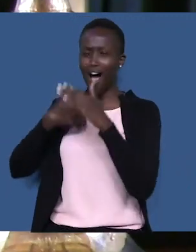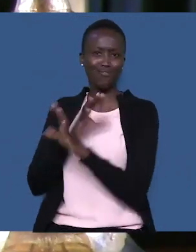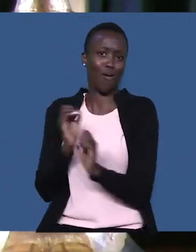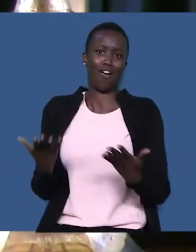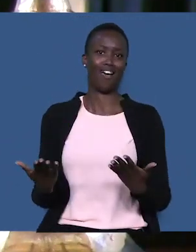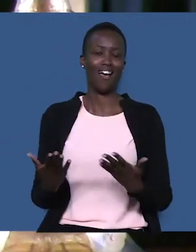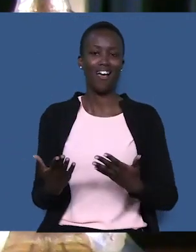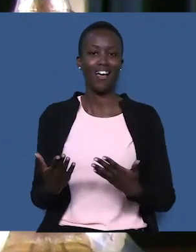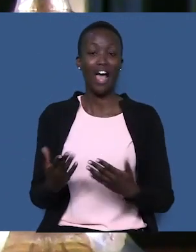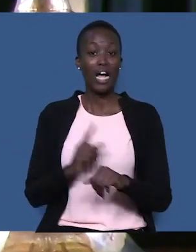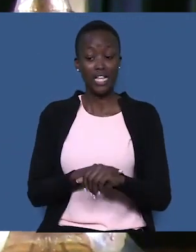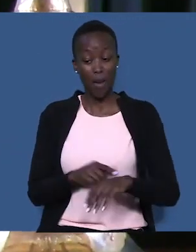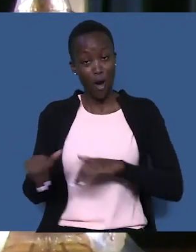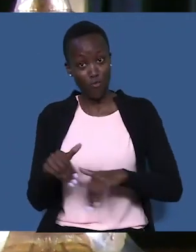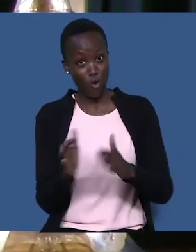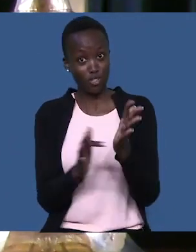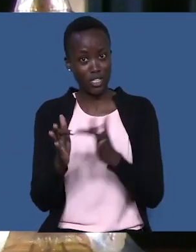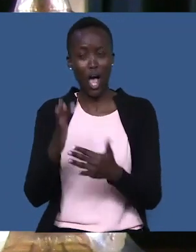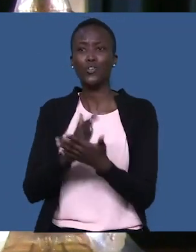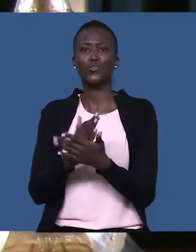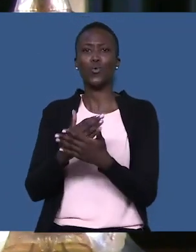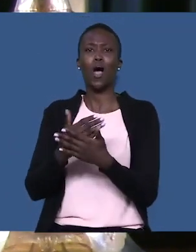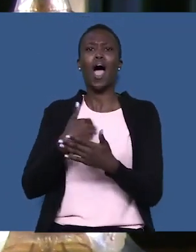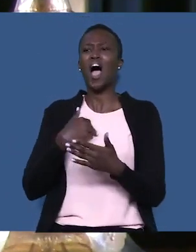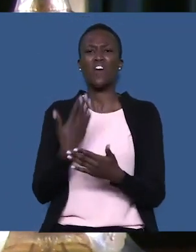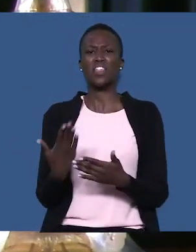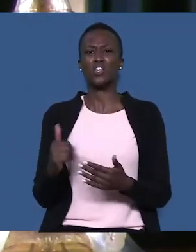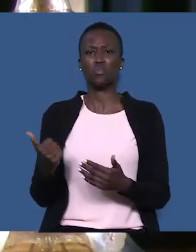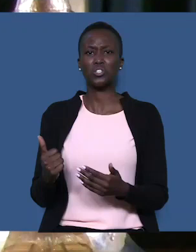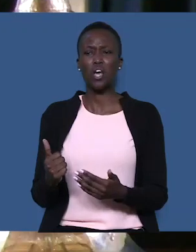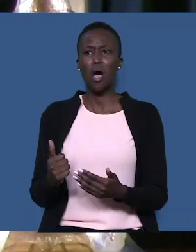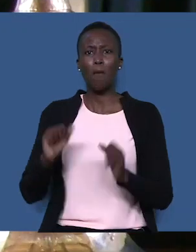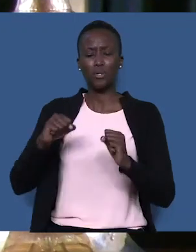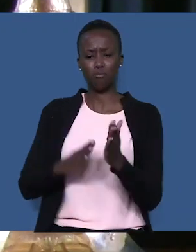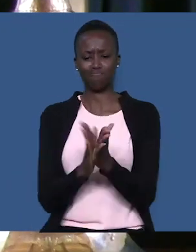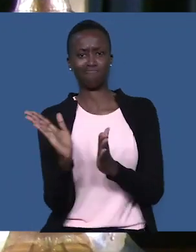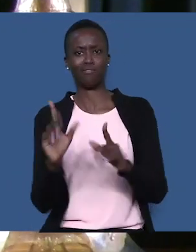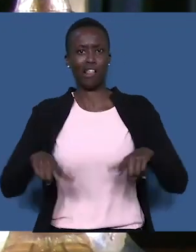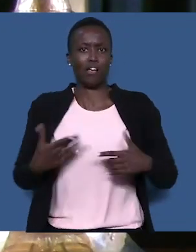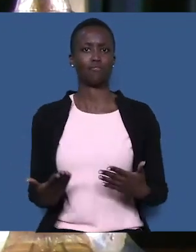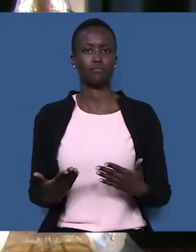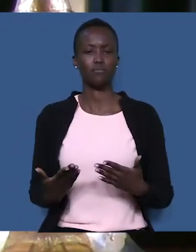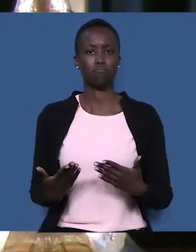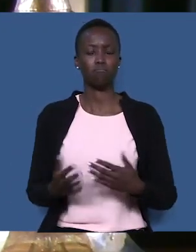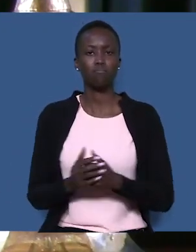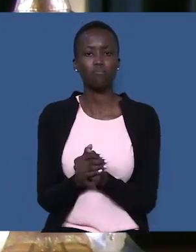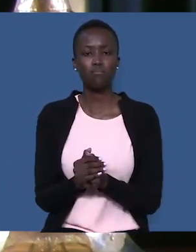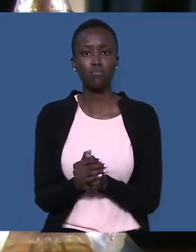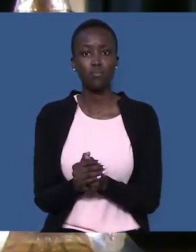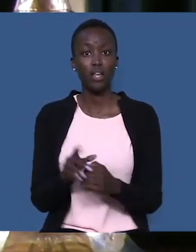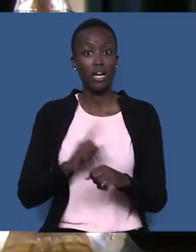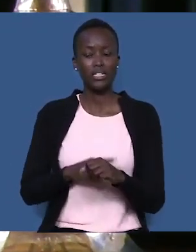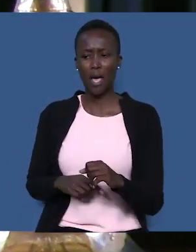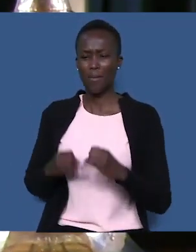as followers of Jesus, we will always face distractions in the things that we do and in our spiritual journeys. As